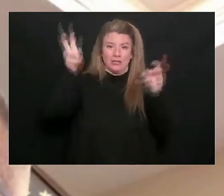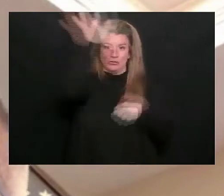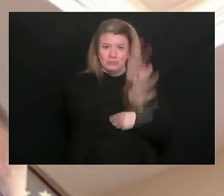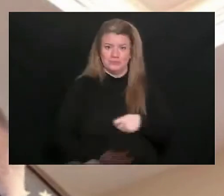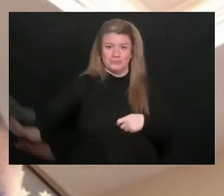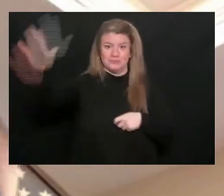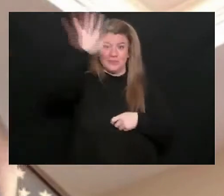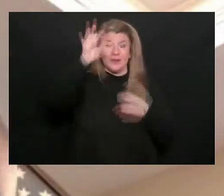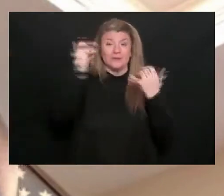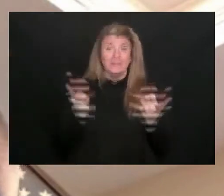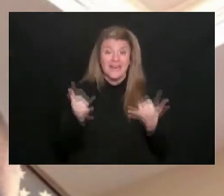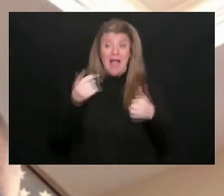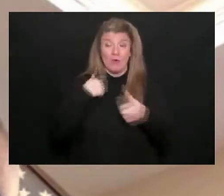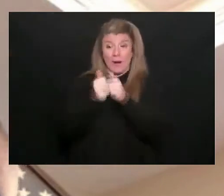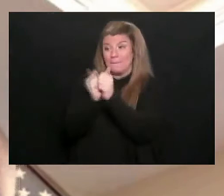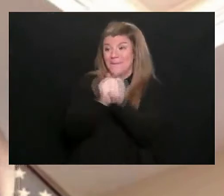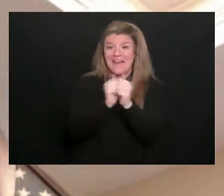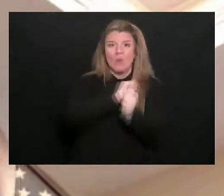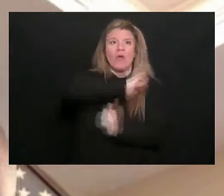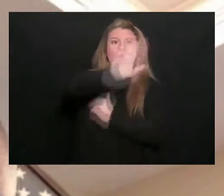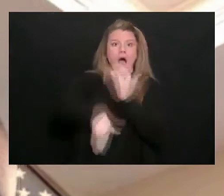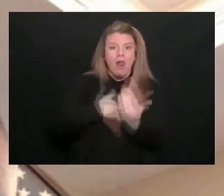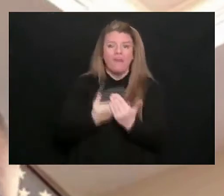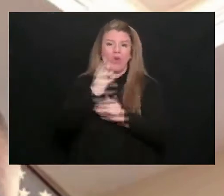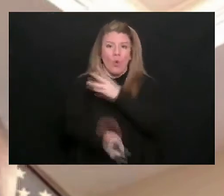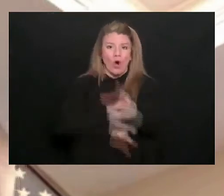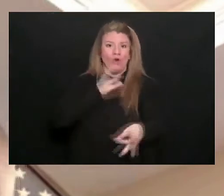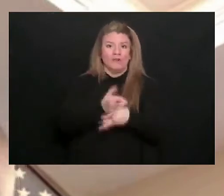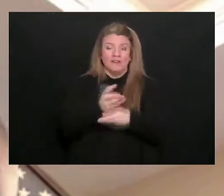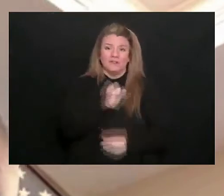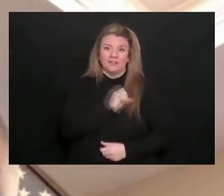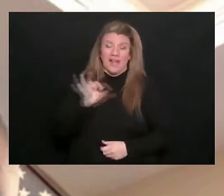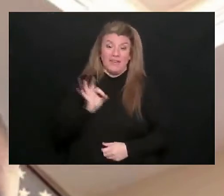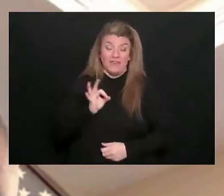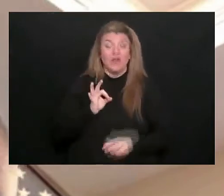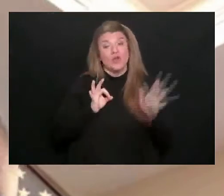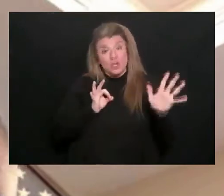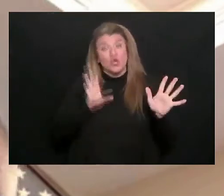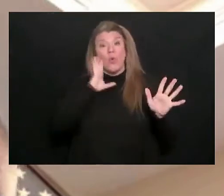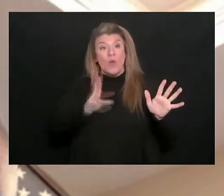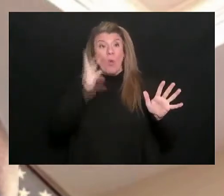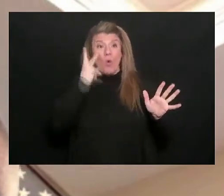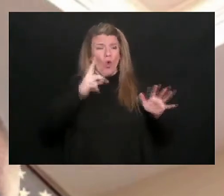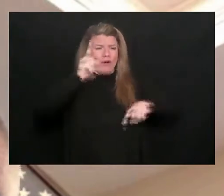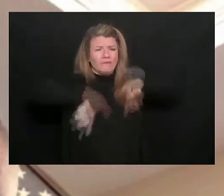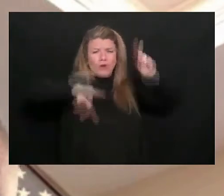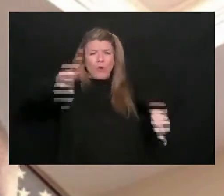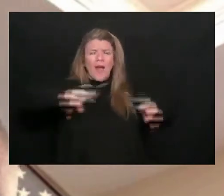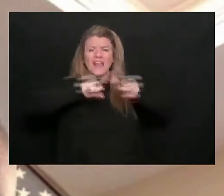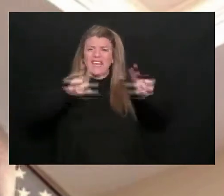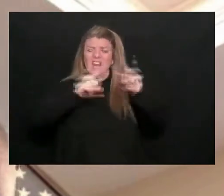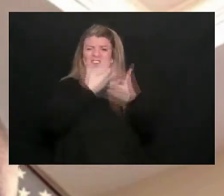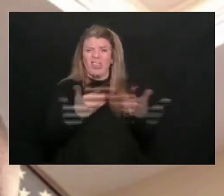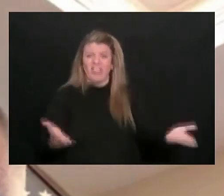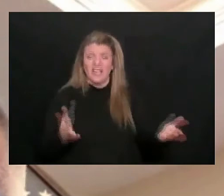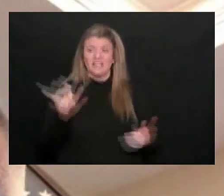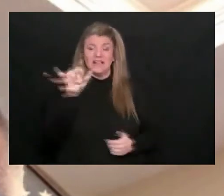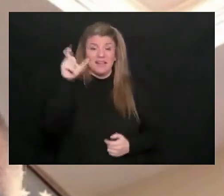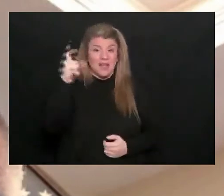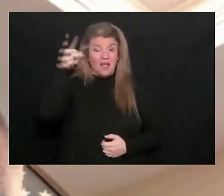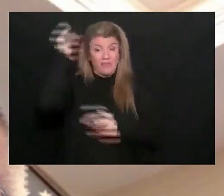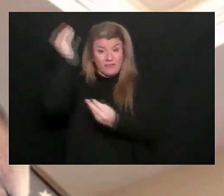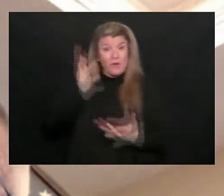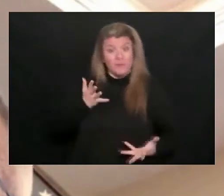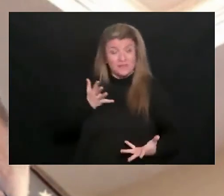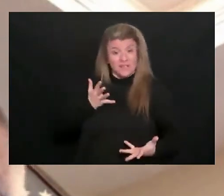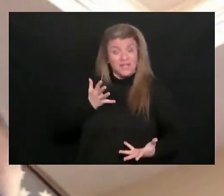competing nationally for staffing. So we'll look at a whole variety of things at the governor's direction